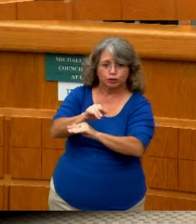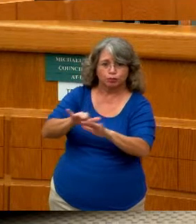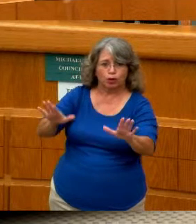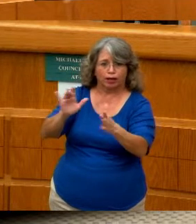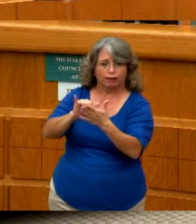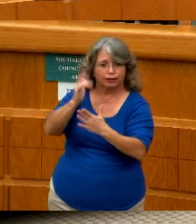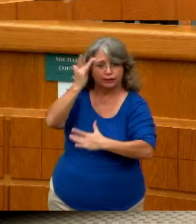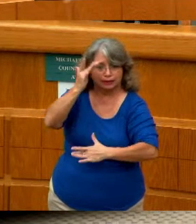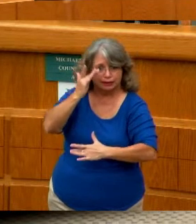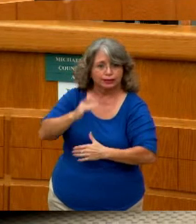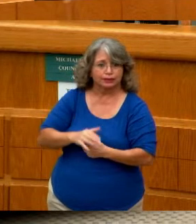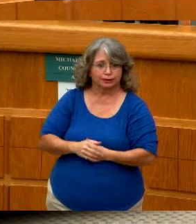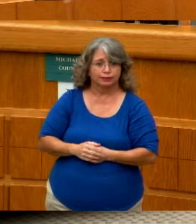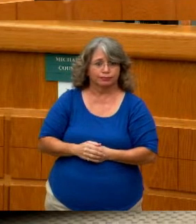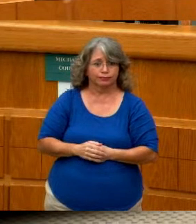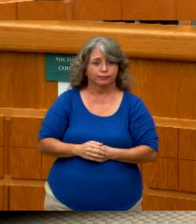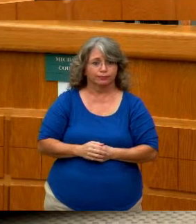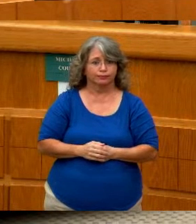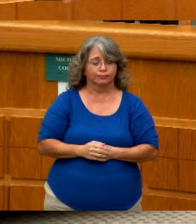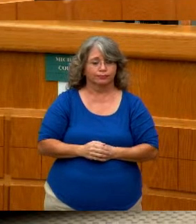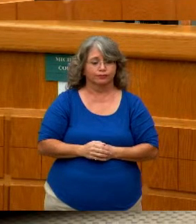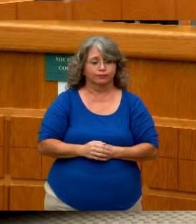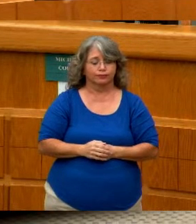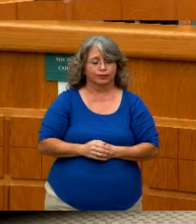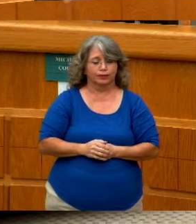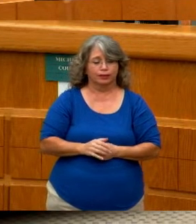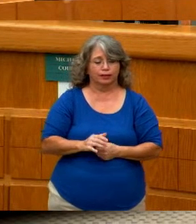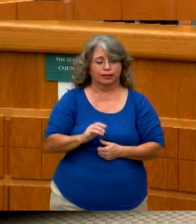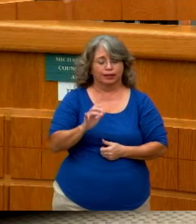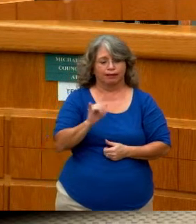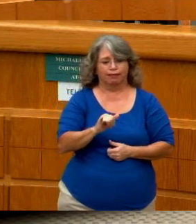spread the knowledge, stop the disease.